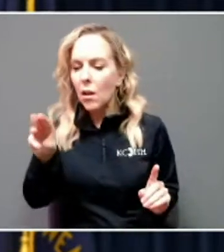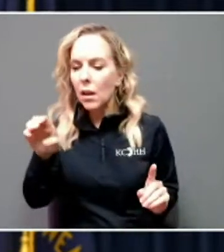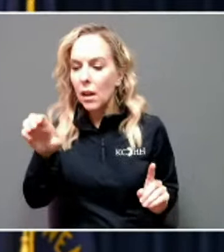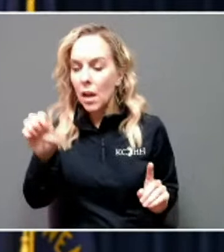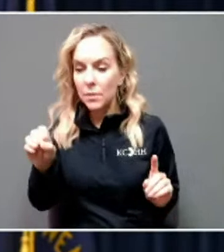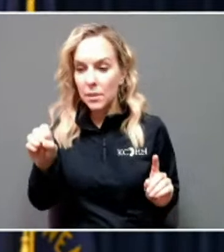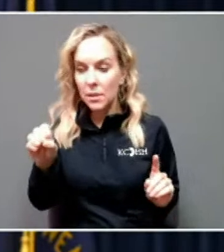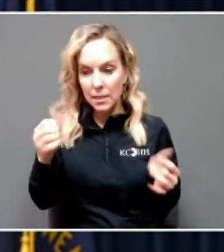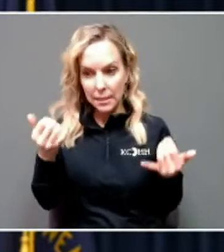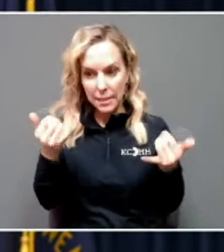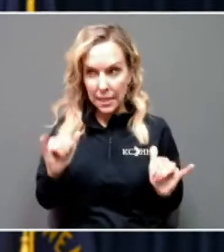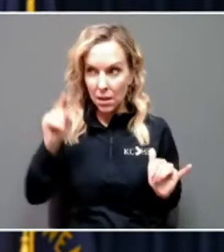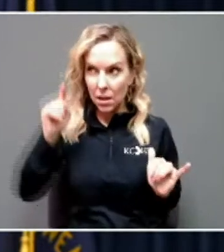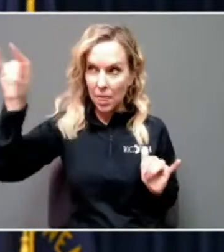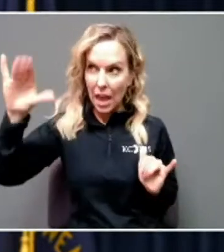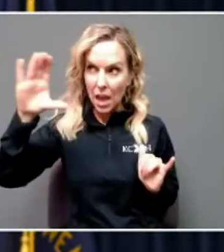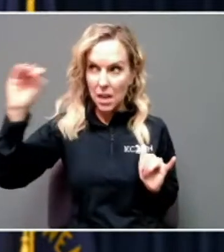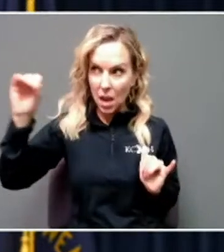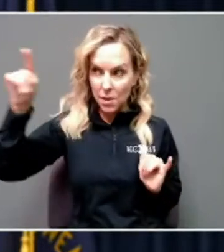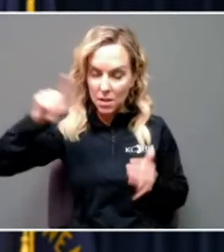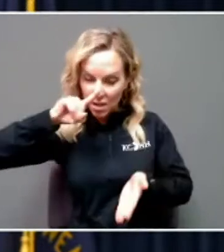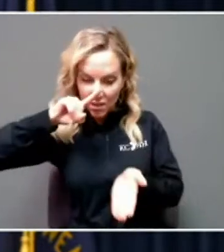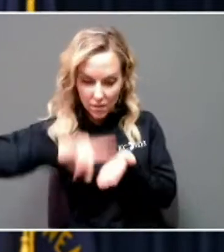outside UI fraud cases?